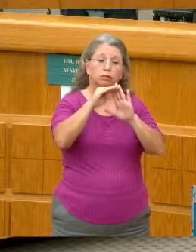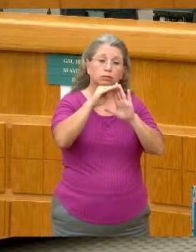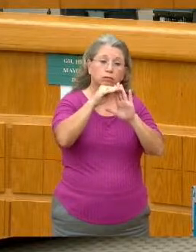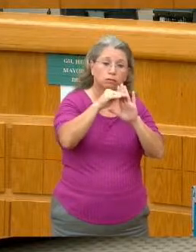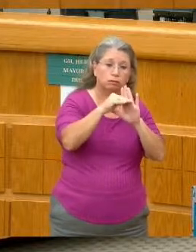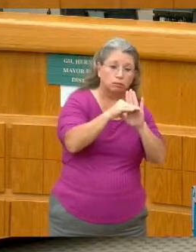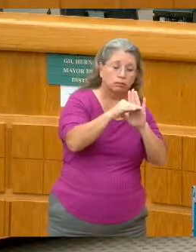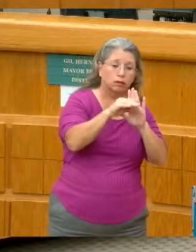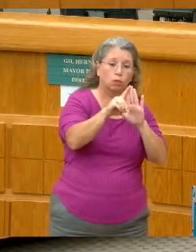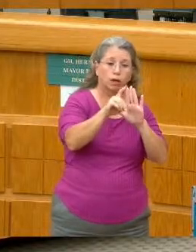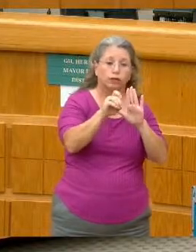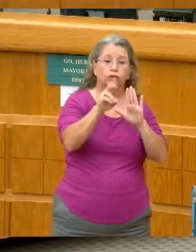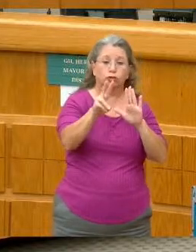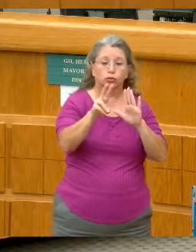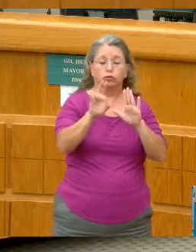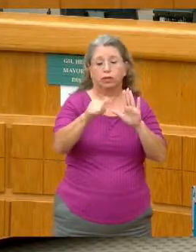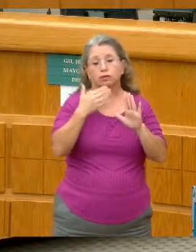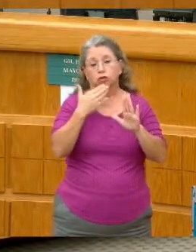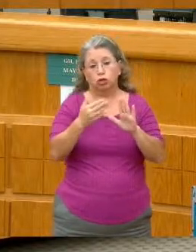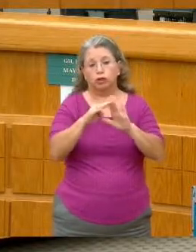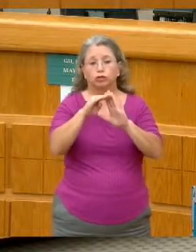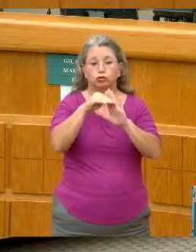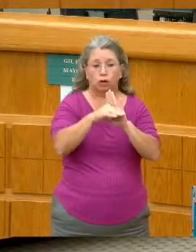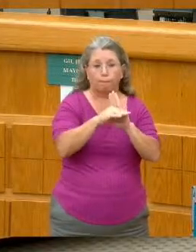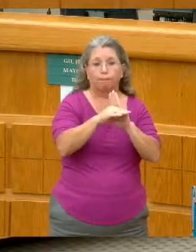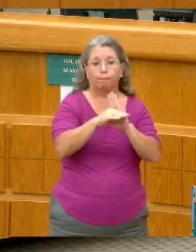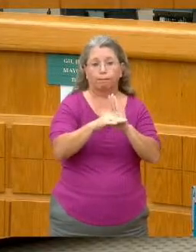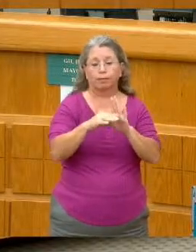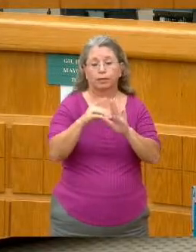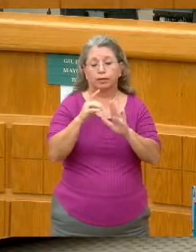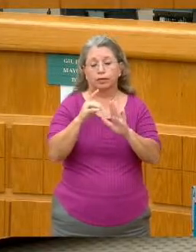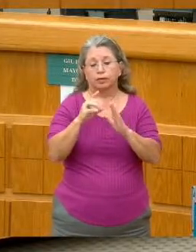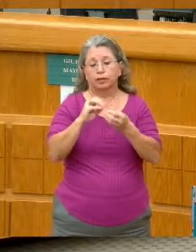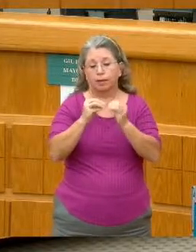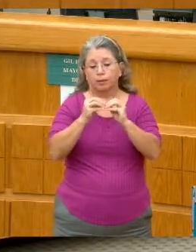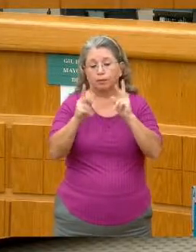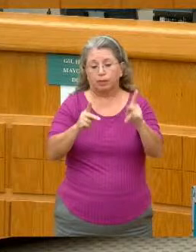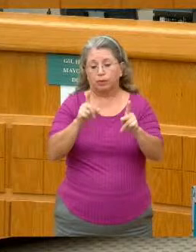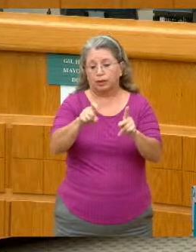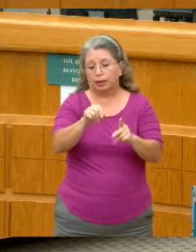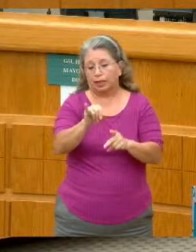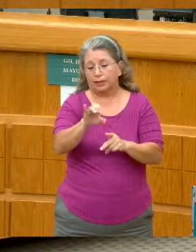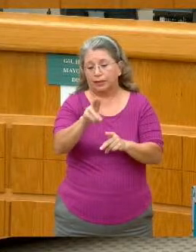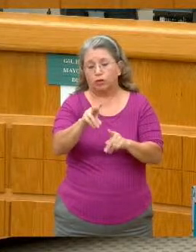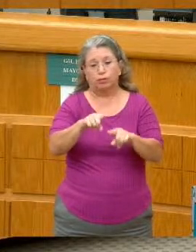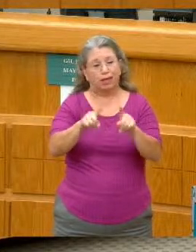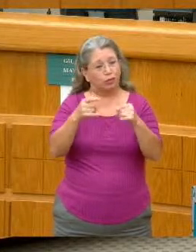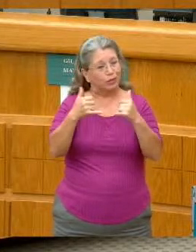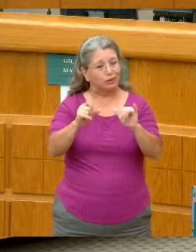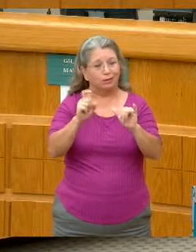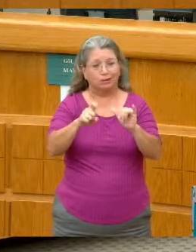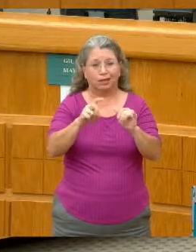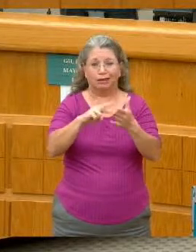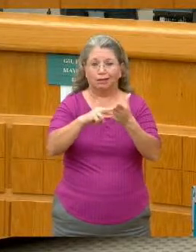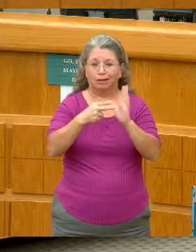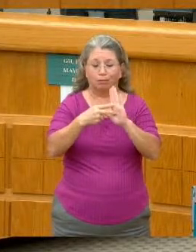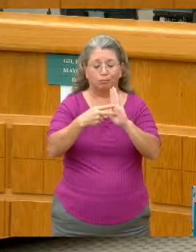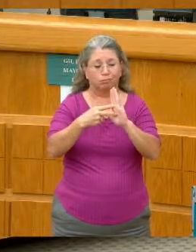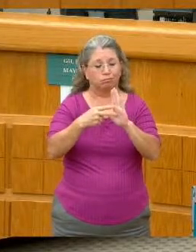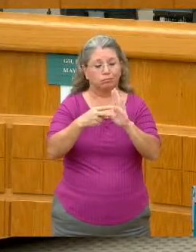so we're down to 102, so a pretty good drop in terms of persons needing ICU. but we need that number to improve still even